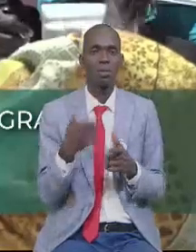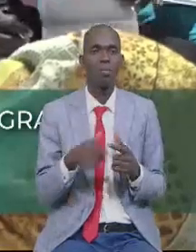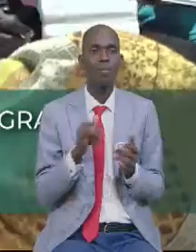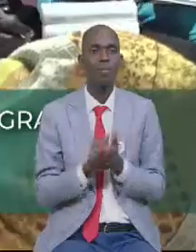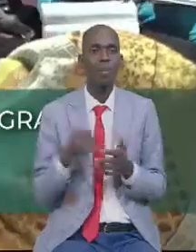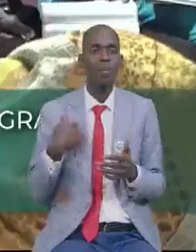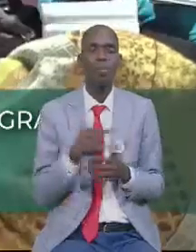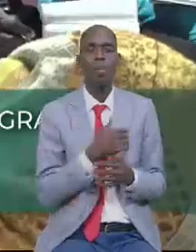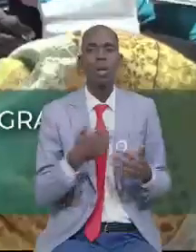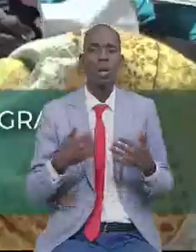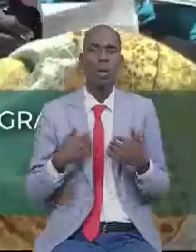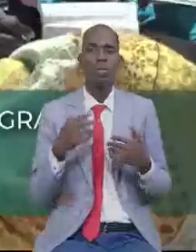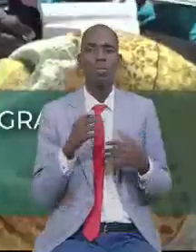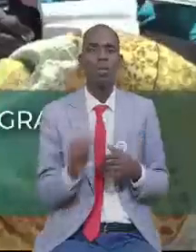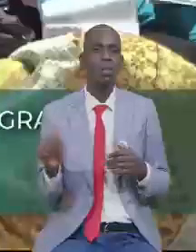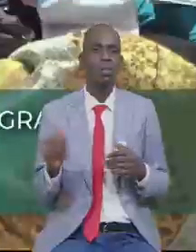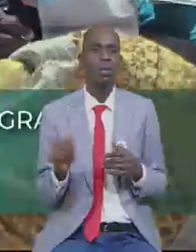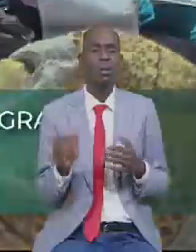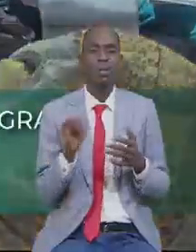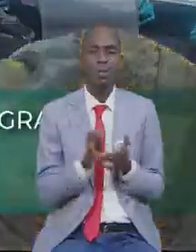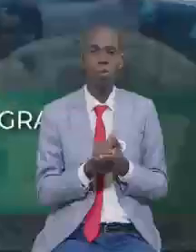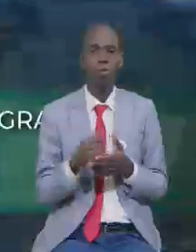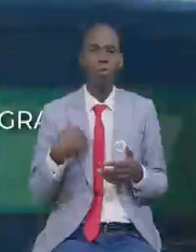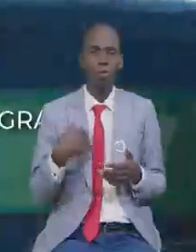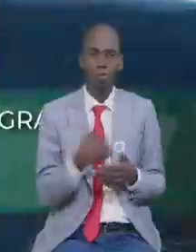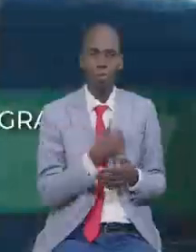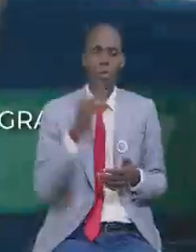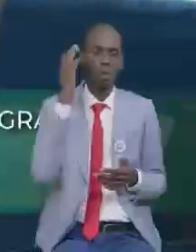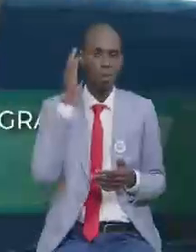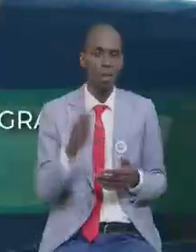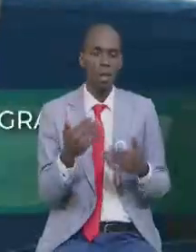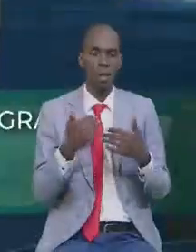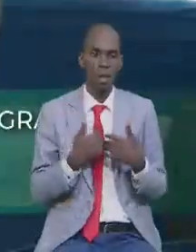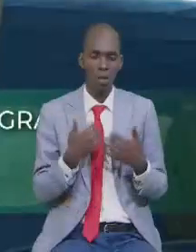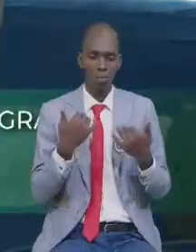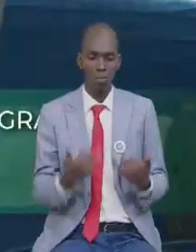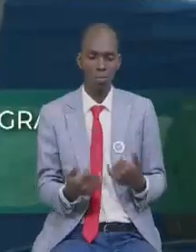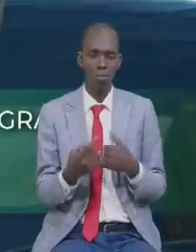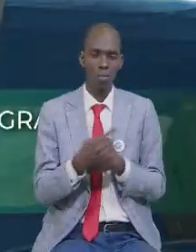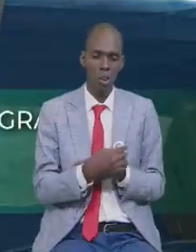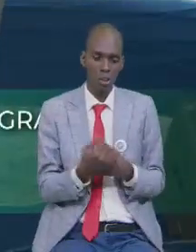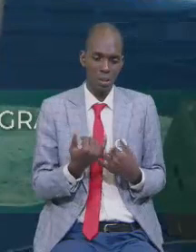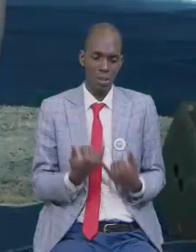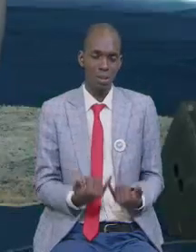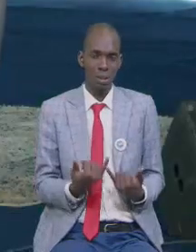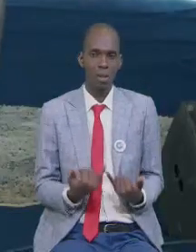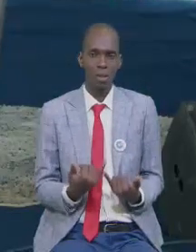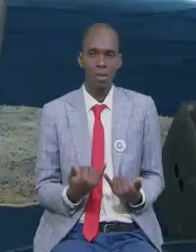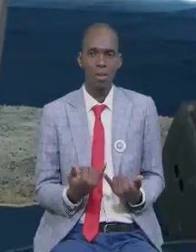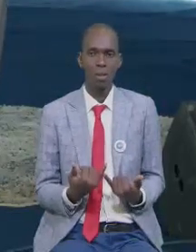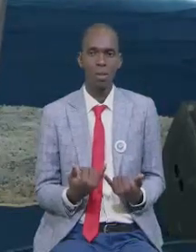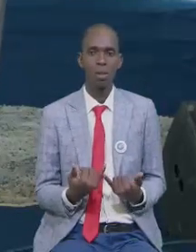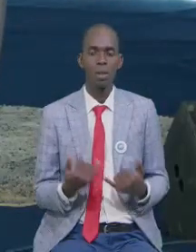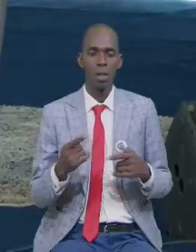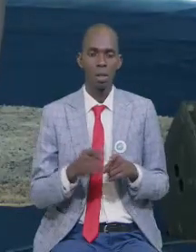have, not that we had, not that we shall have today at the present time, as we are